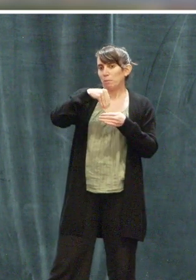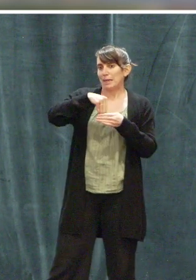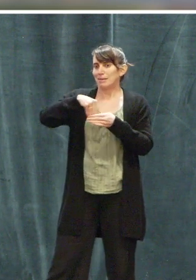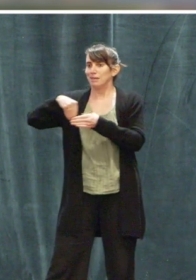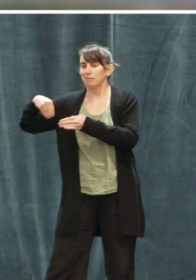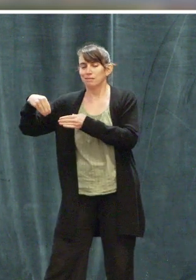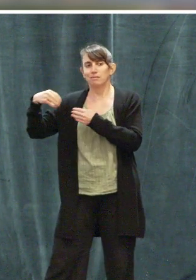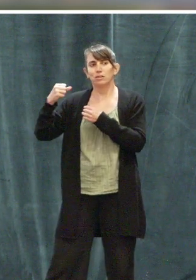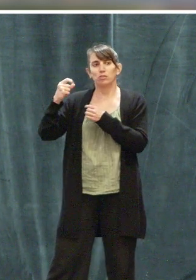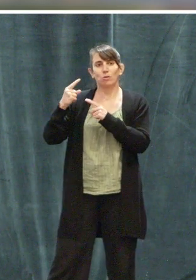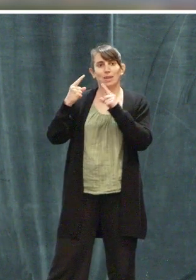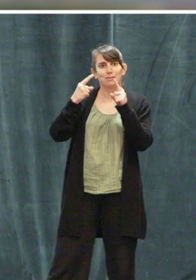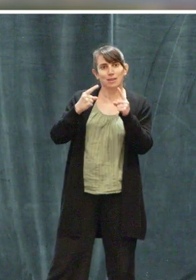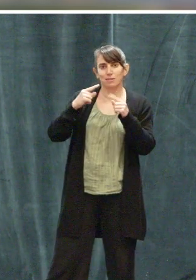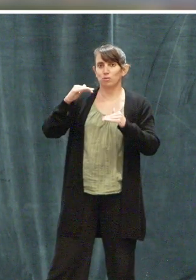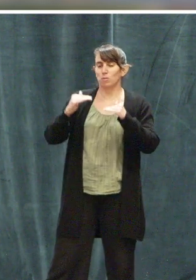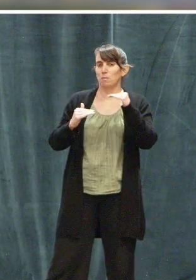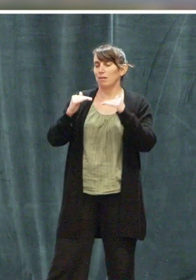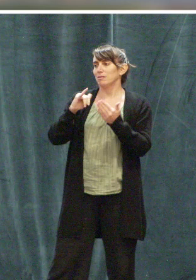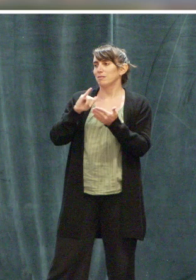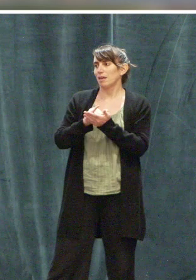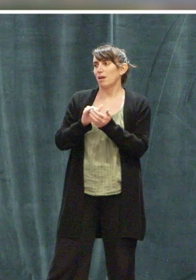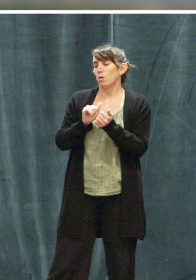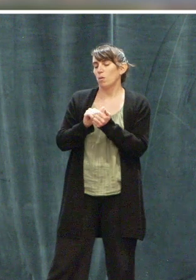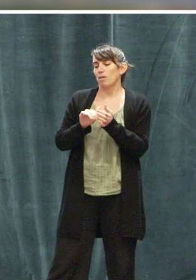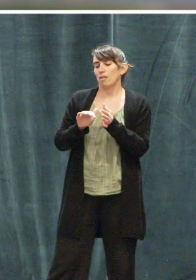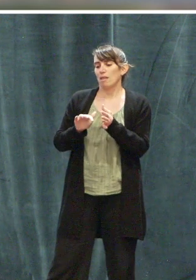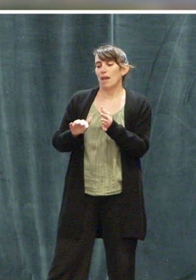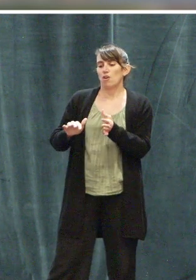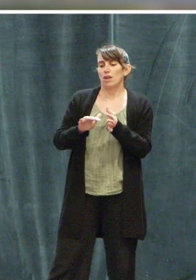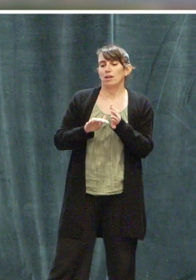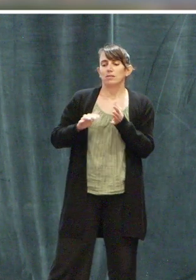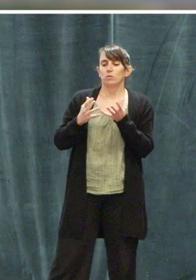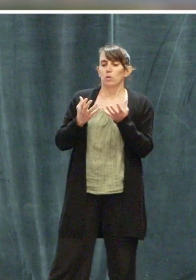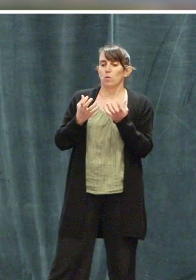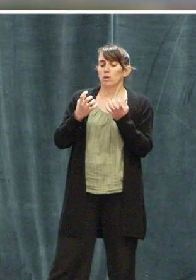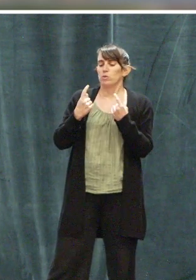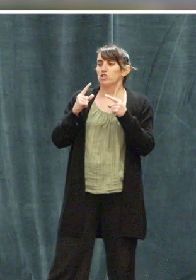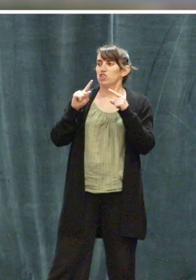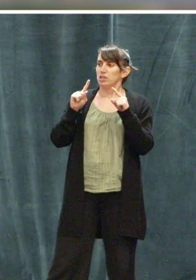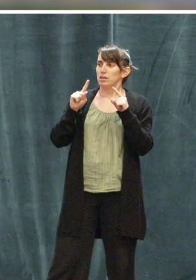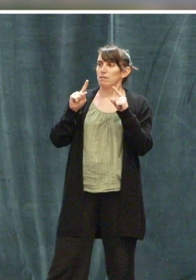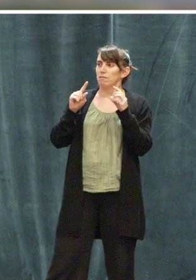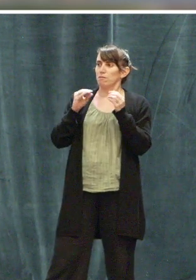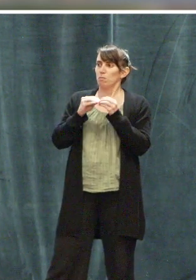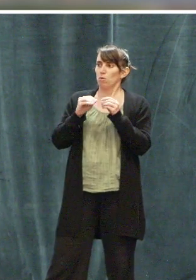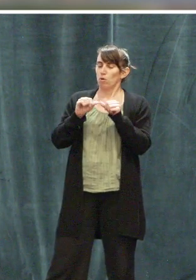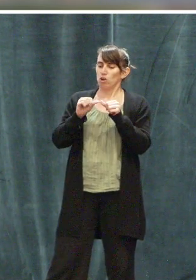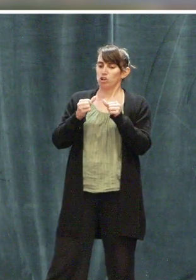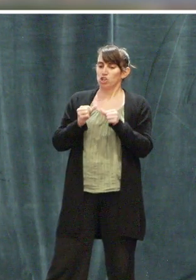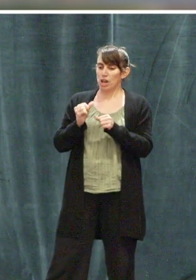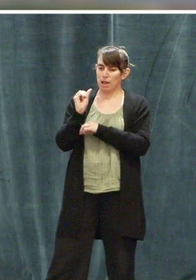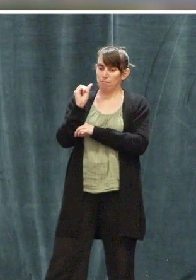So the intent is to balance that with areas where we want to achieve the greater shade cover, as soon